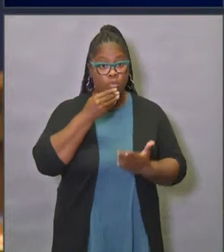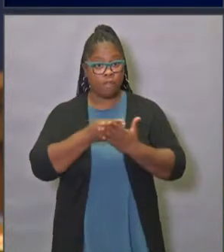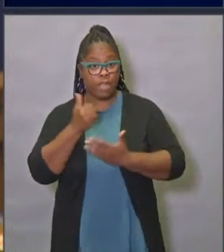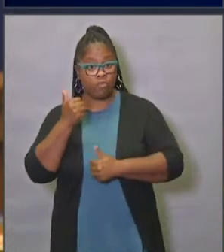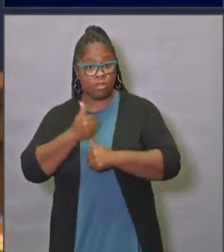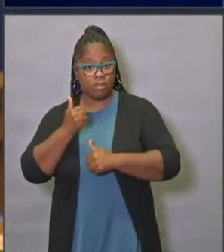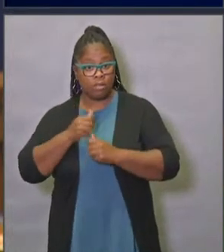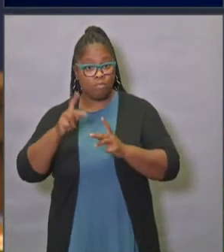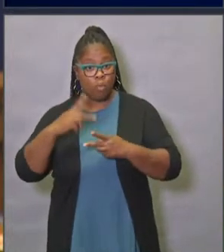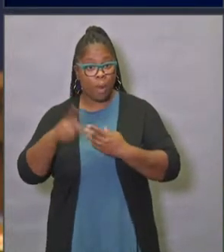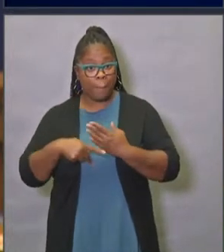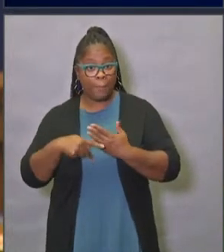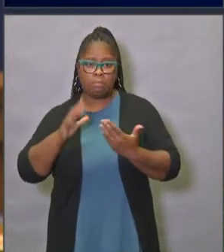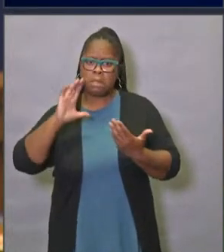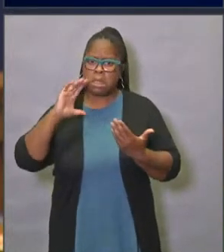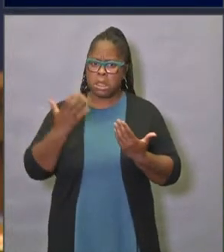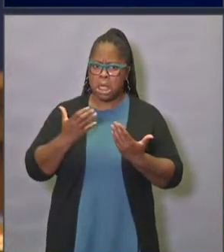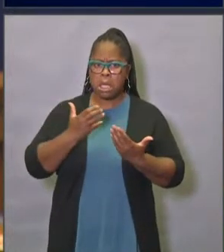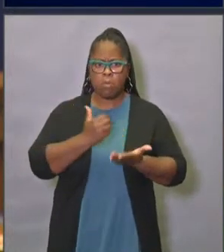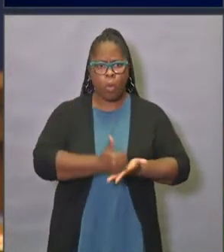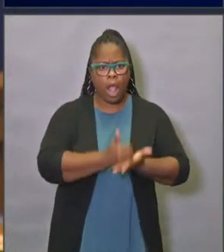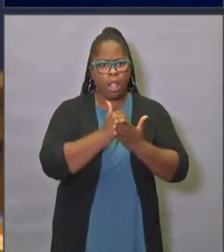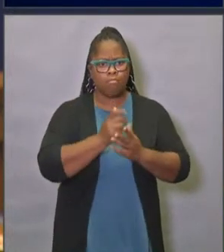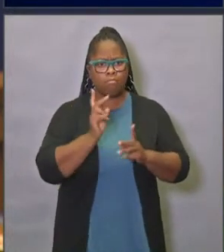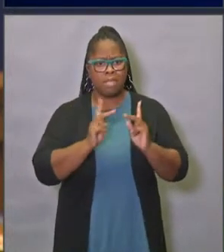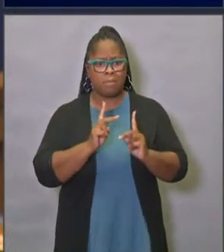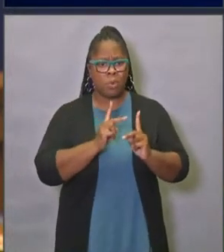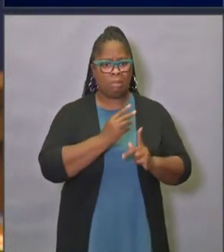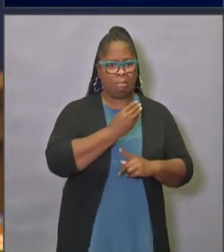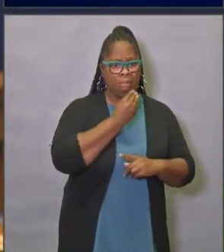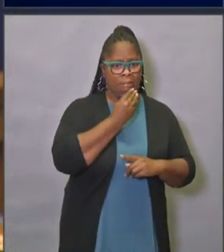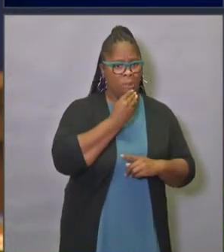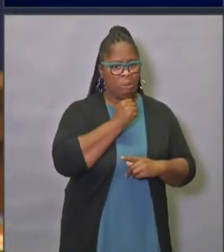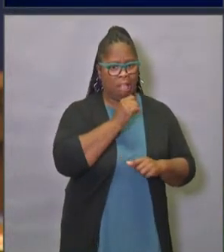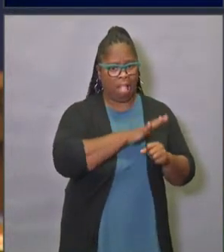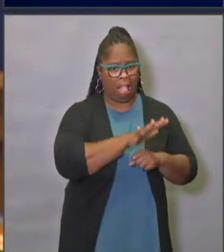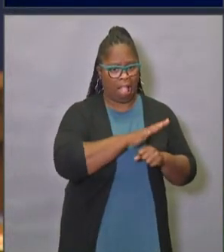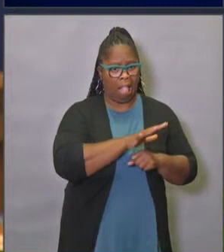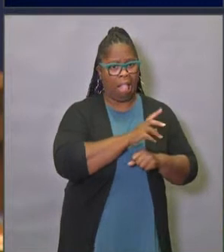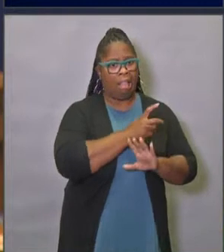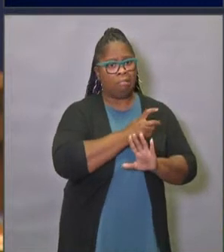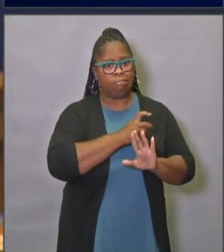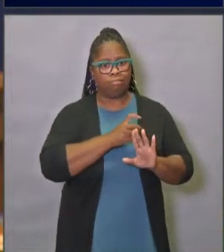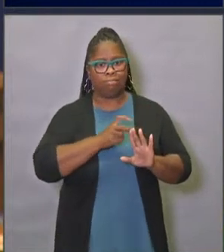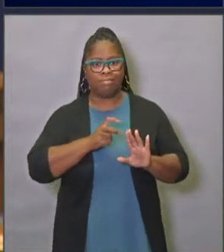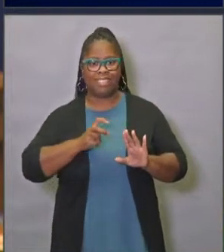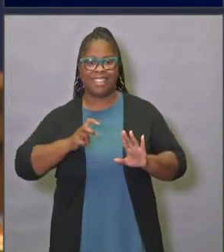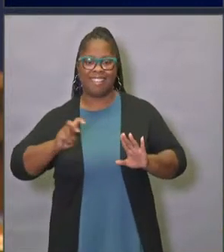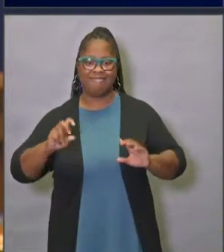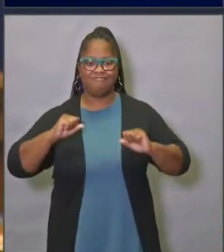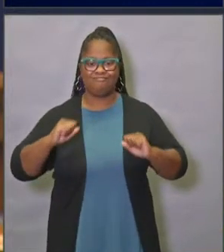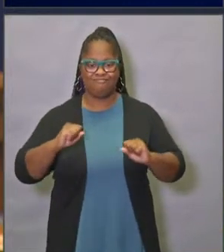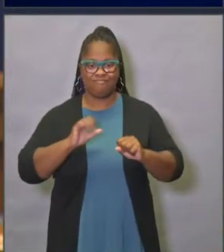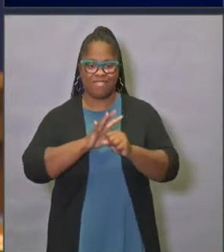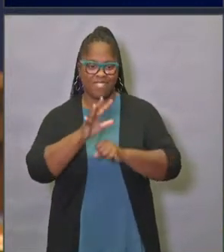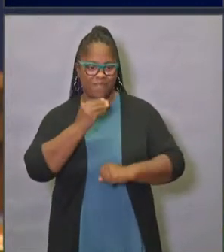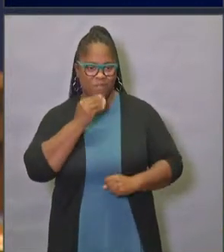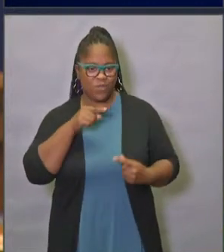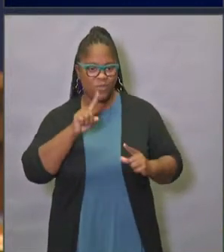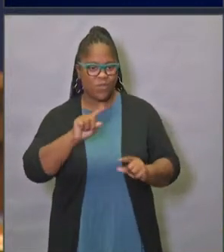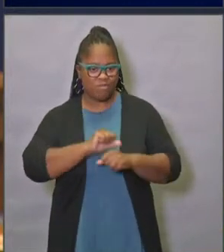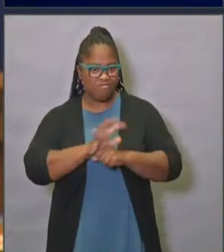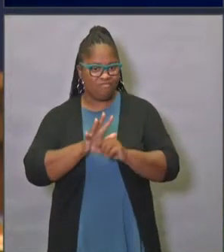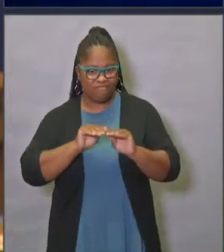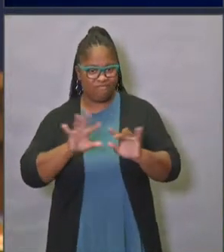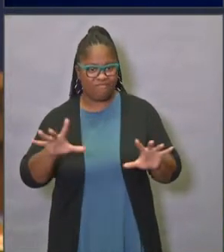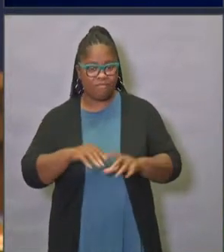assistance programs appear to help people transition from food insecurity to food security during the pandemic. Many